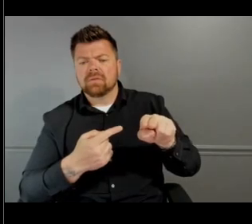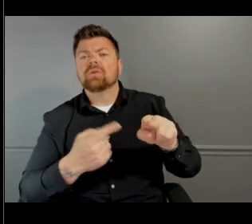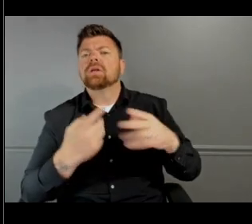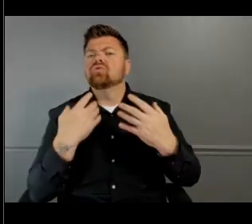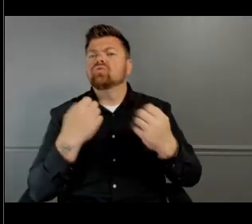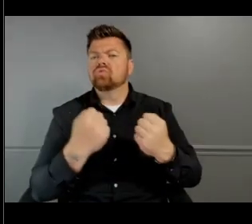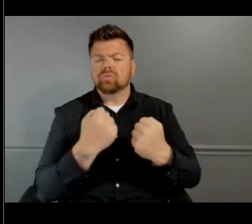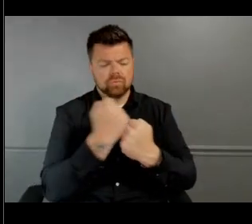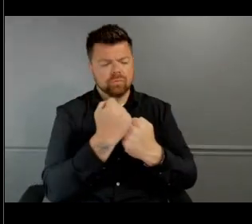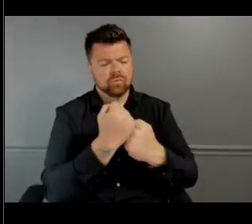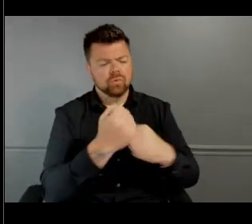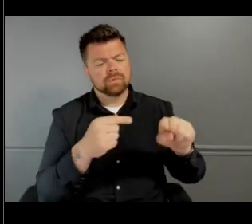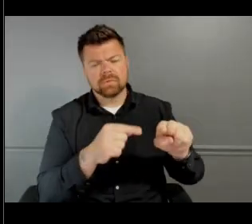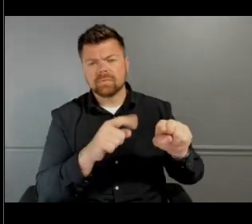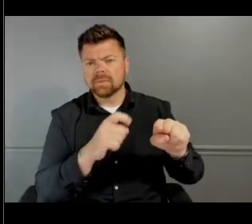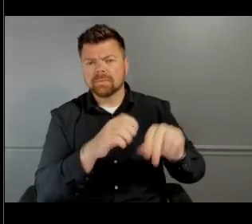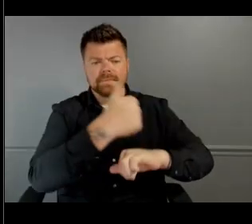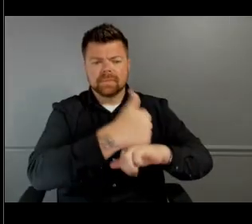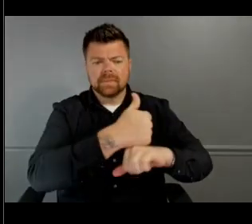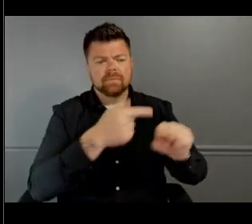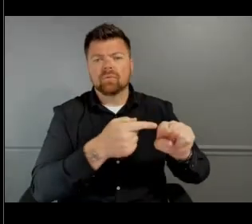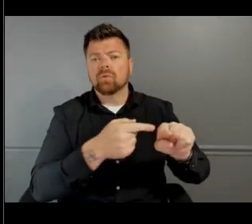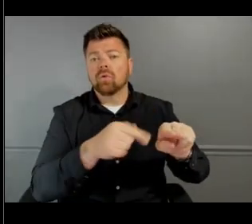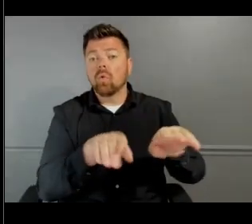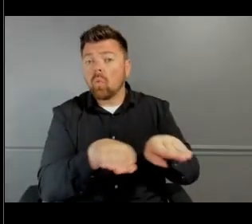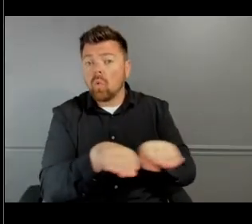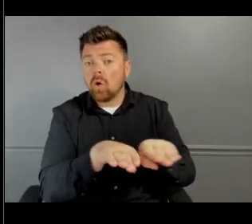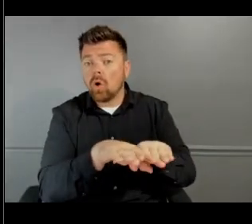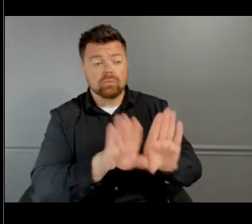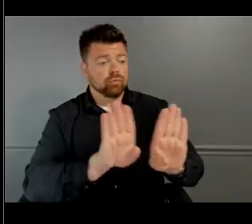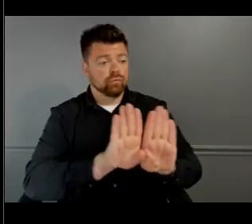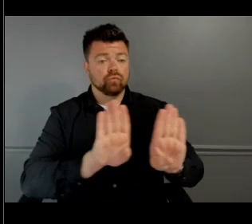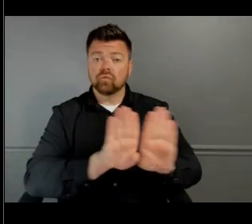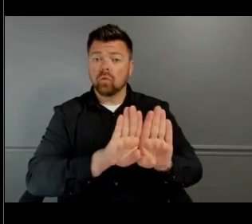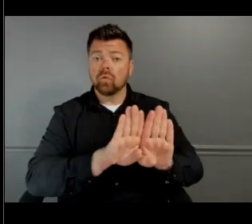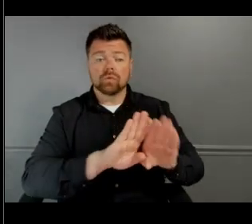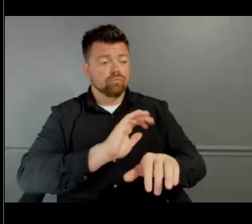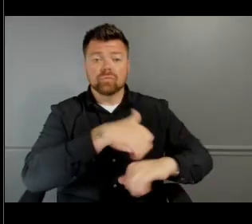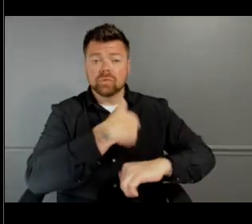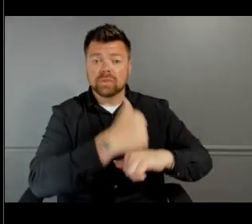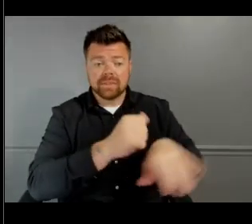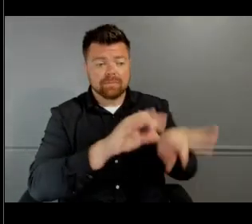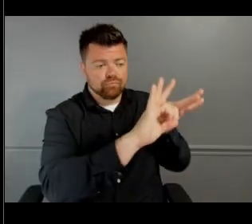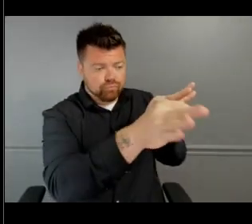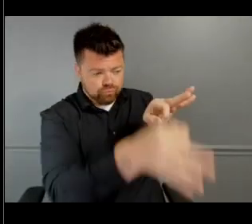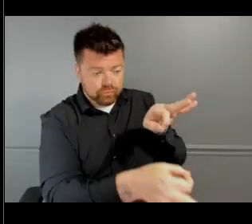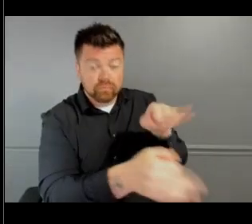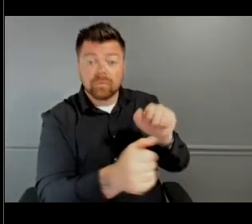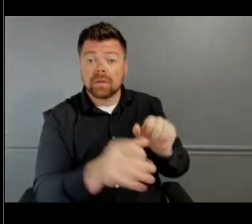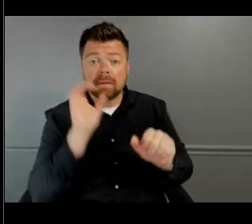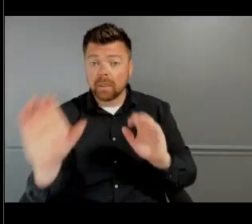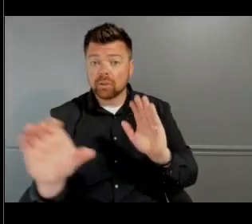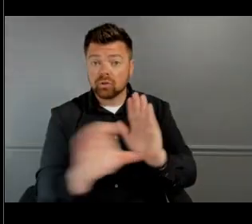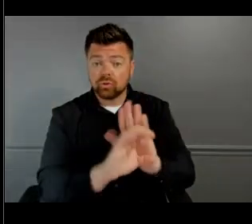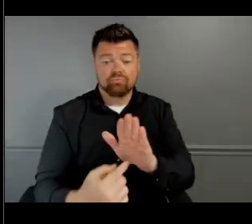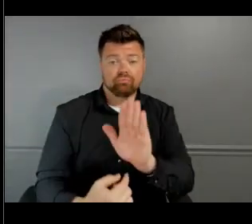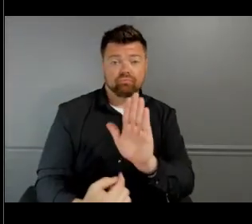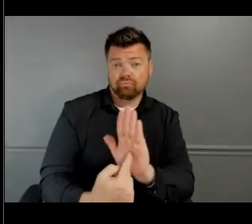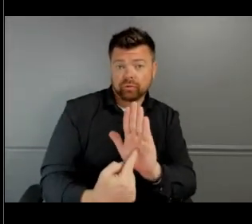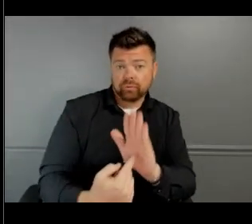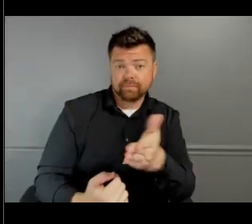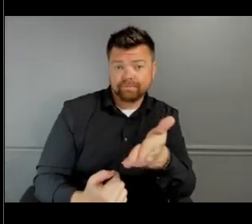for wall-to-floor mounted grab bars. The illustration shows